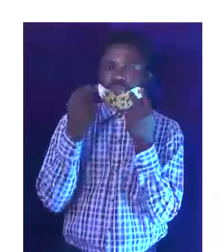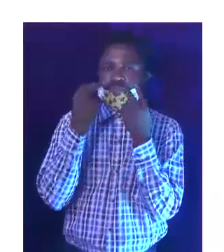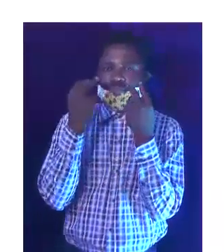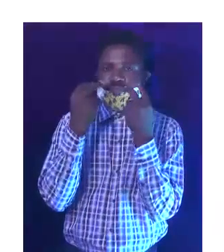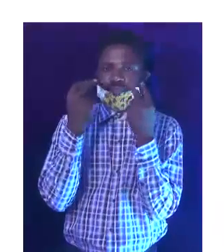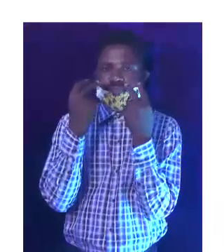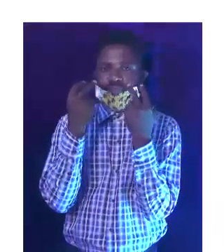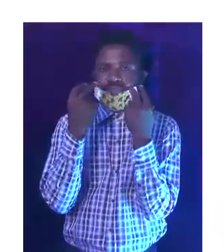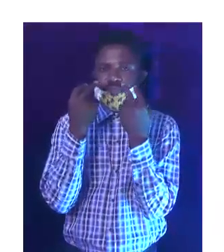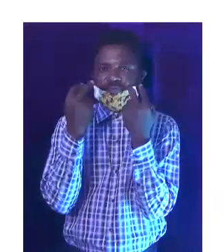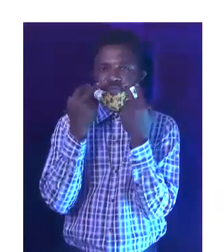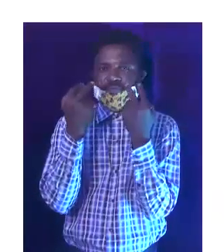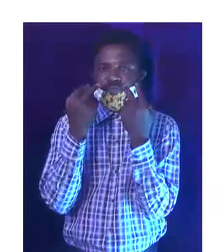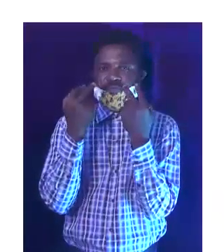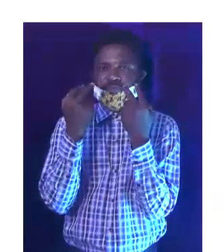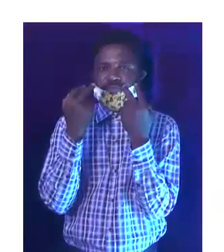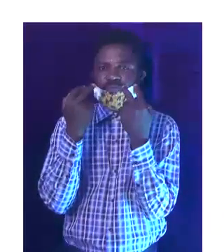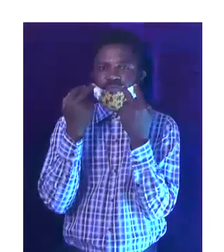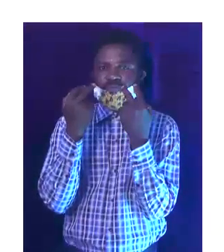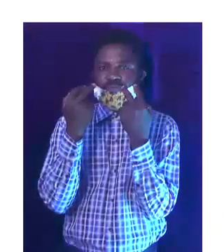Eyes on me.